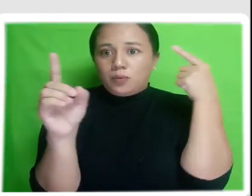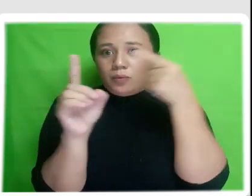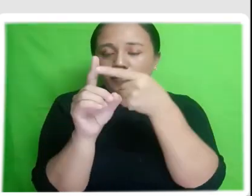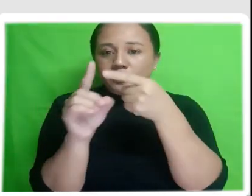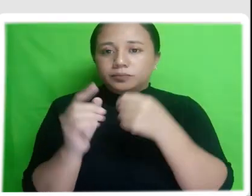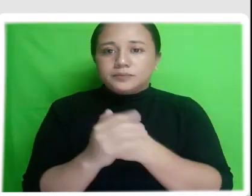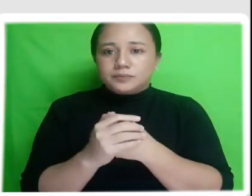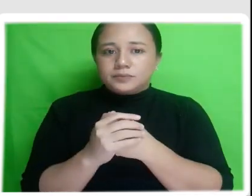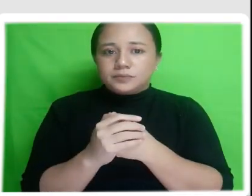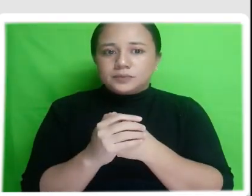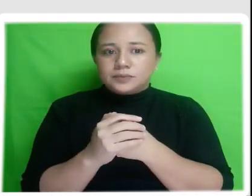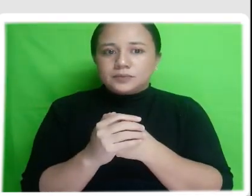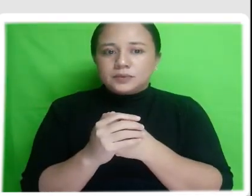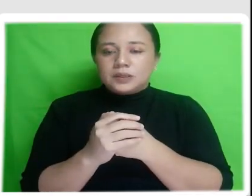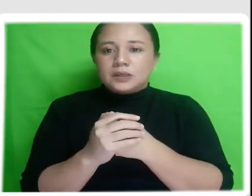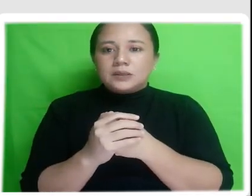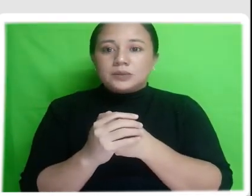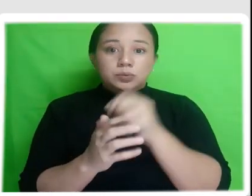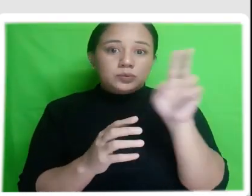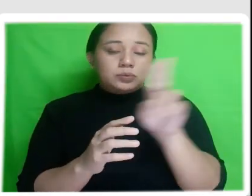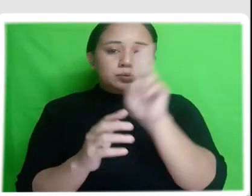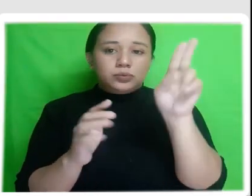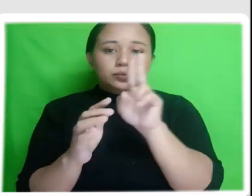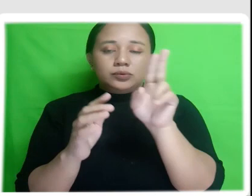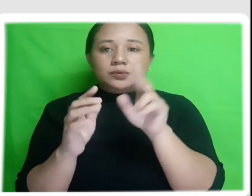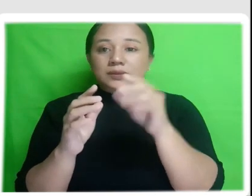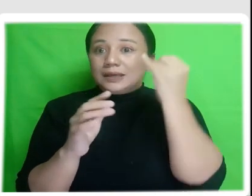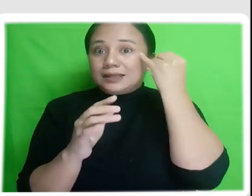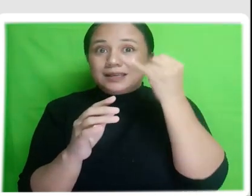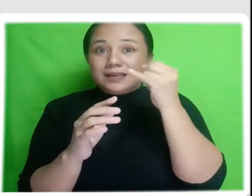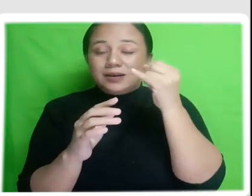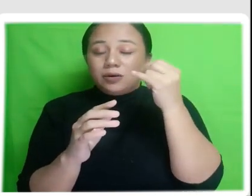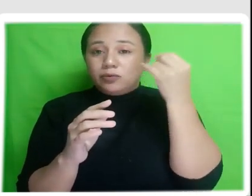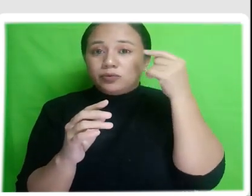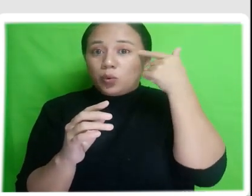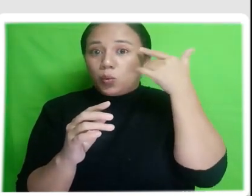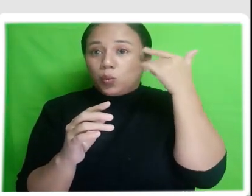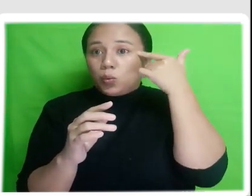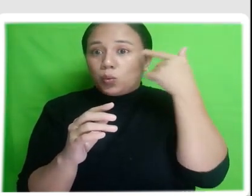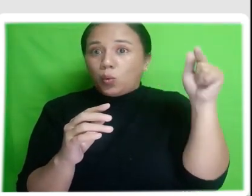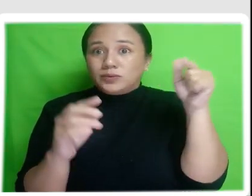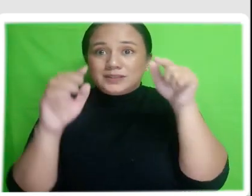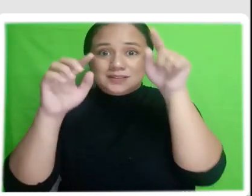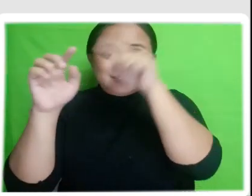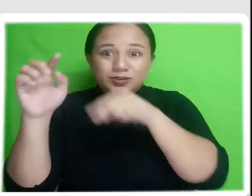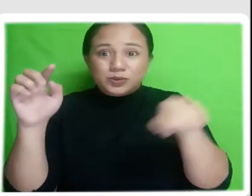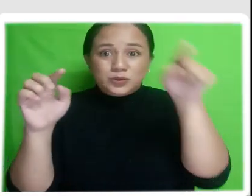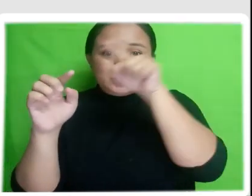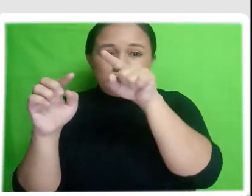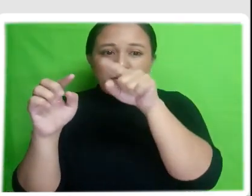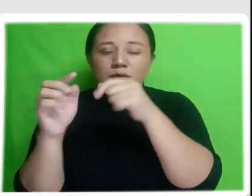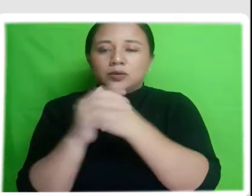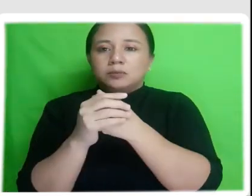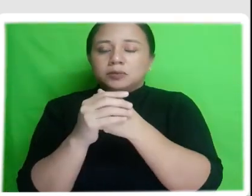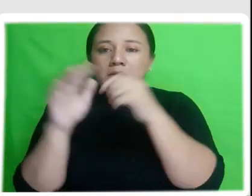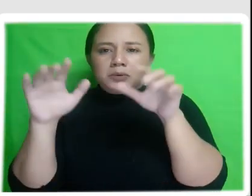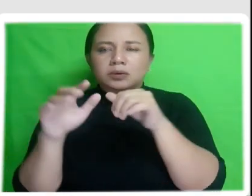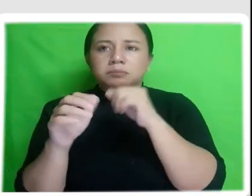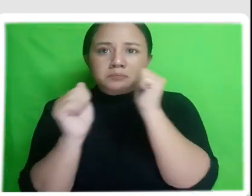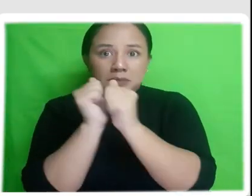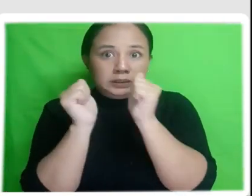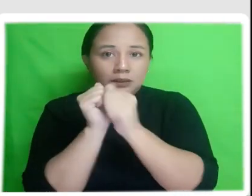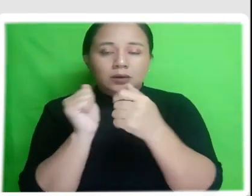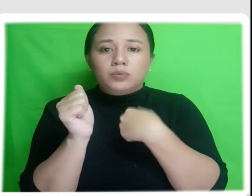Applying the idea of the golden circle to education advocacy does not mean that we have to spend most of our time looking for